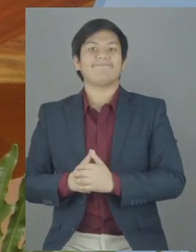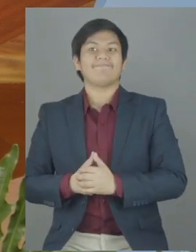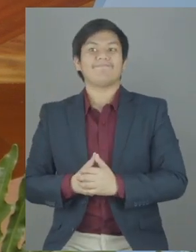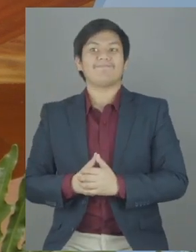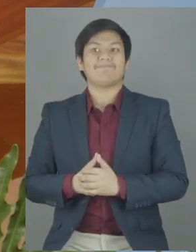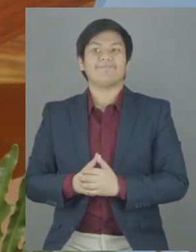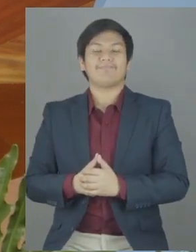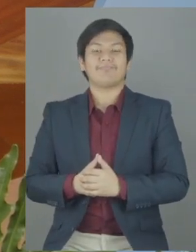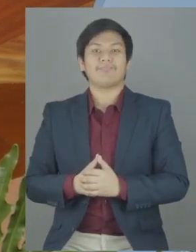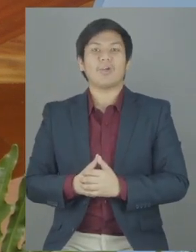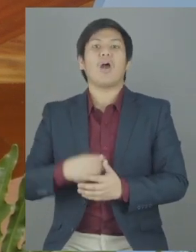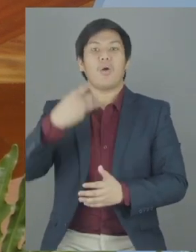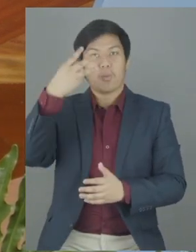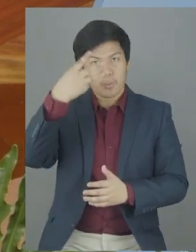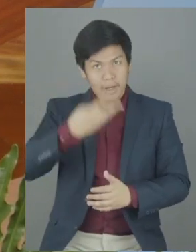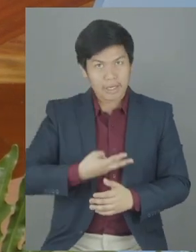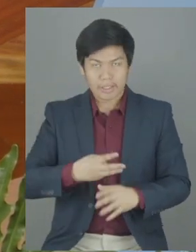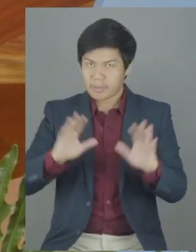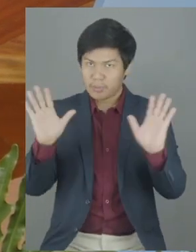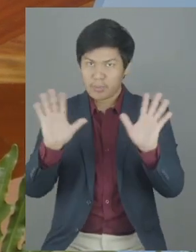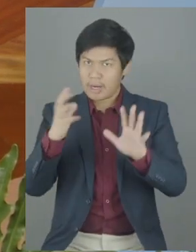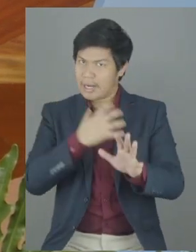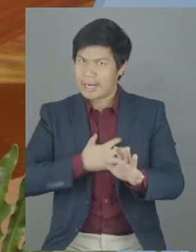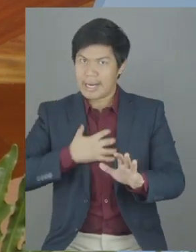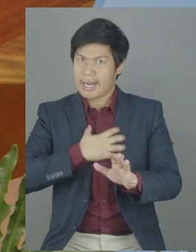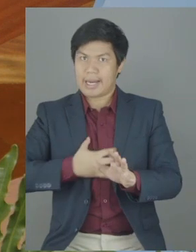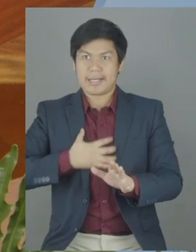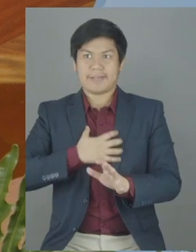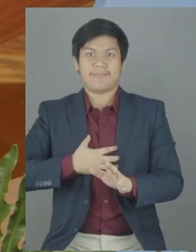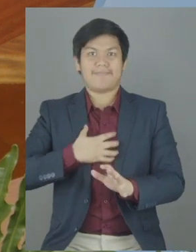Welcome one another without grumbling.